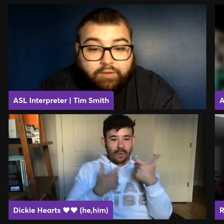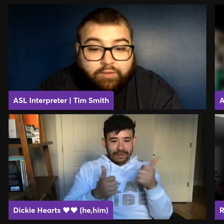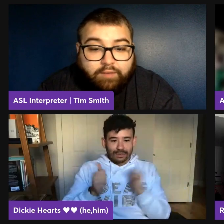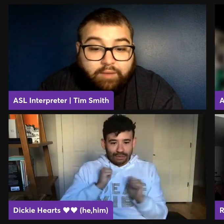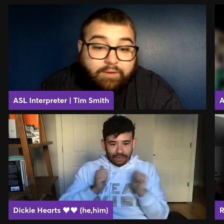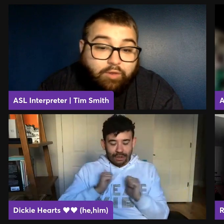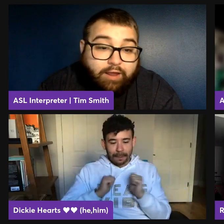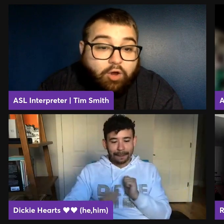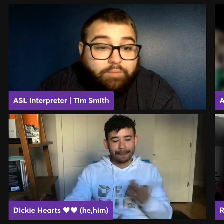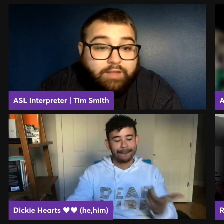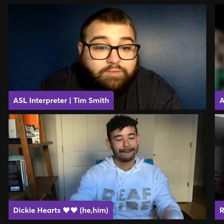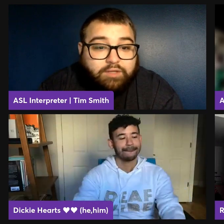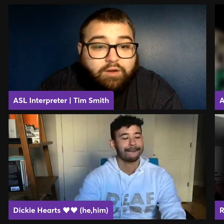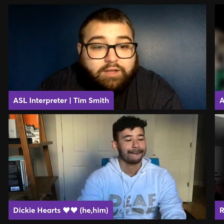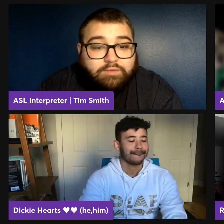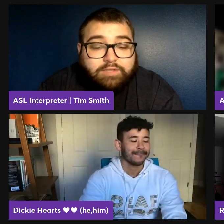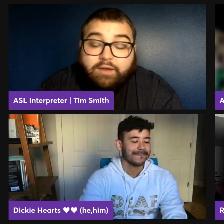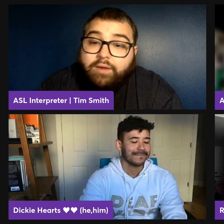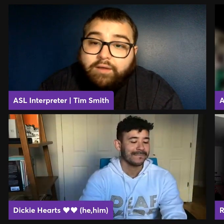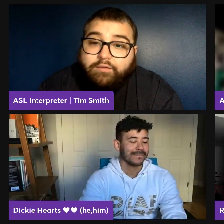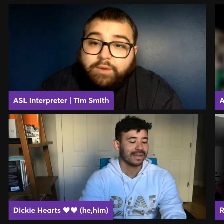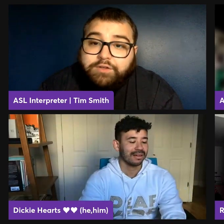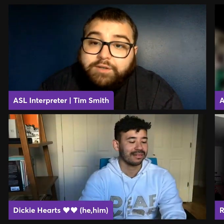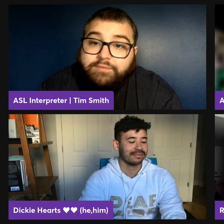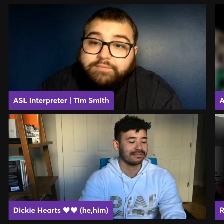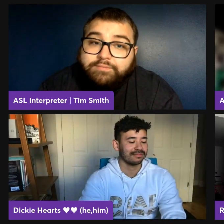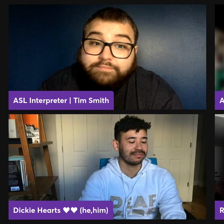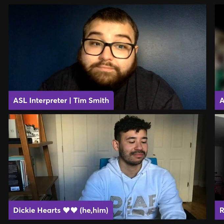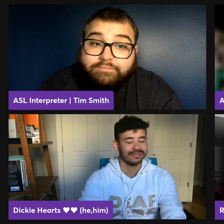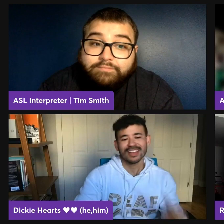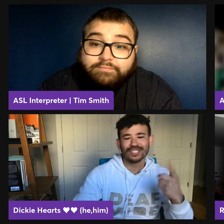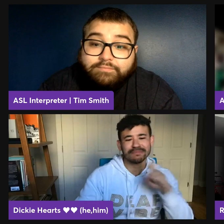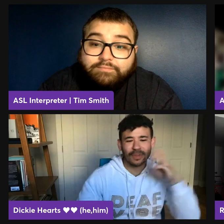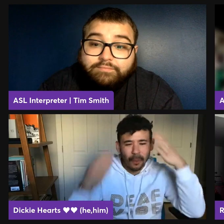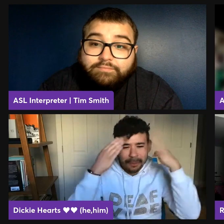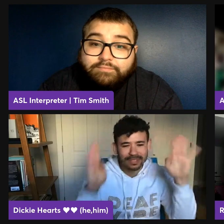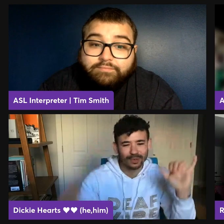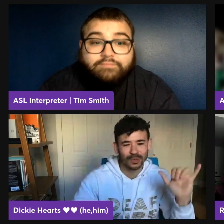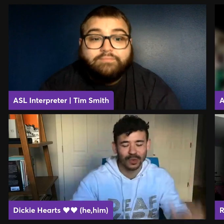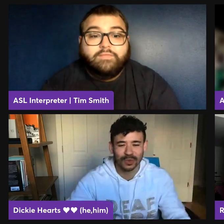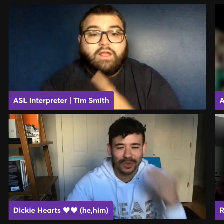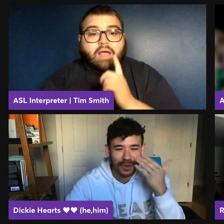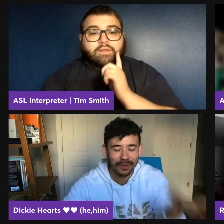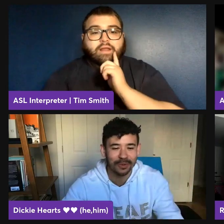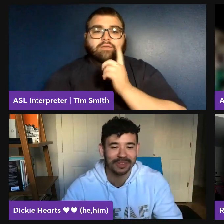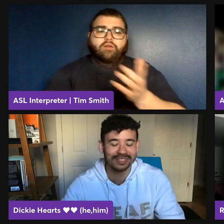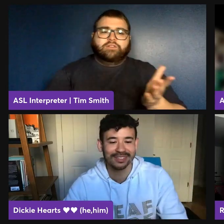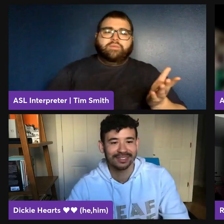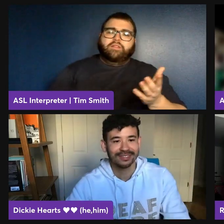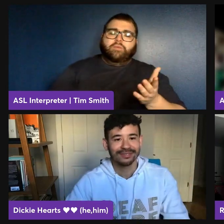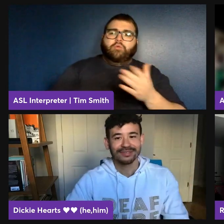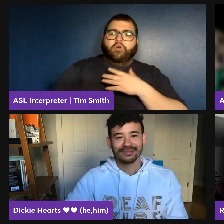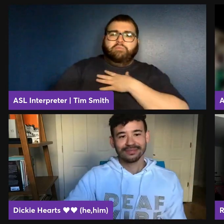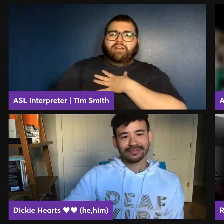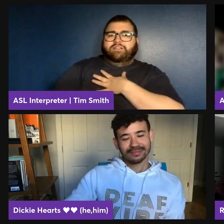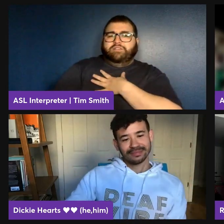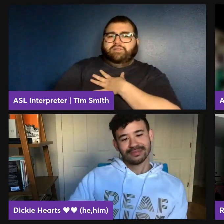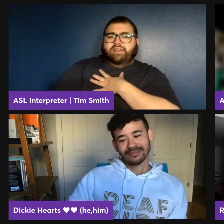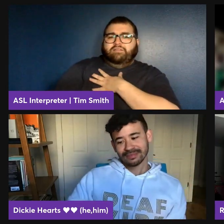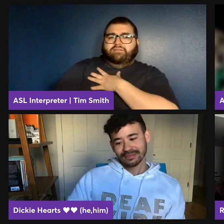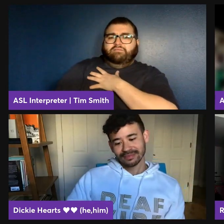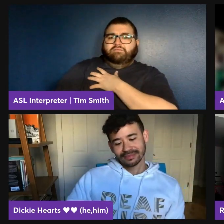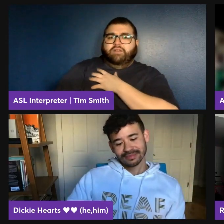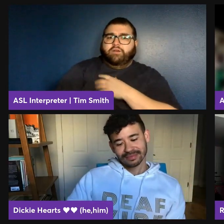you know, I hope that's what the audience would take away from our show. I agree. And I think, and also be a little bit more open-minded